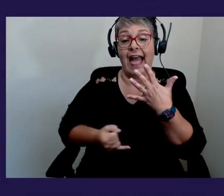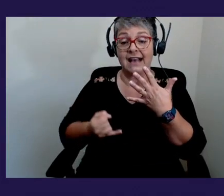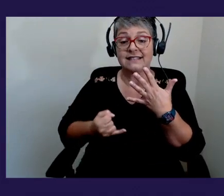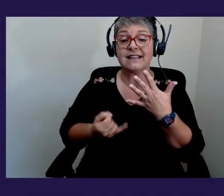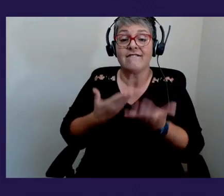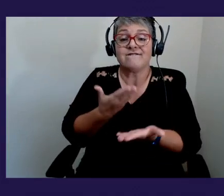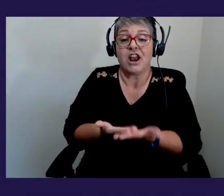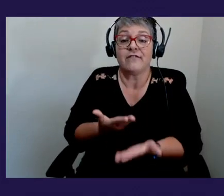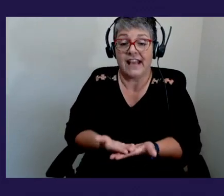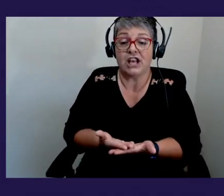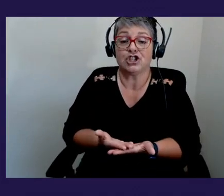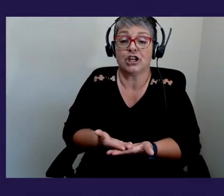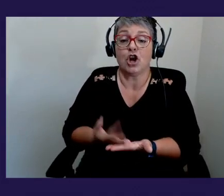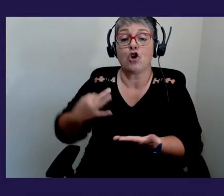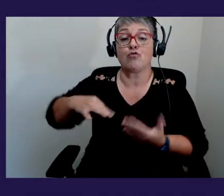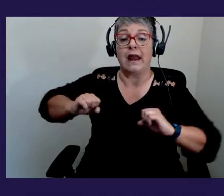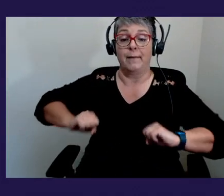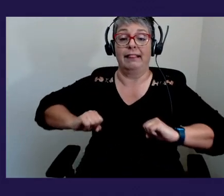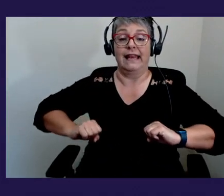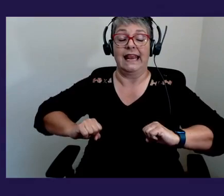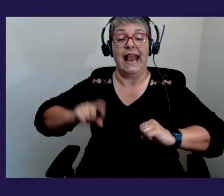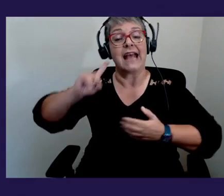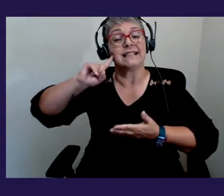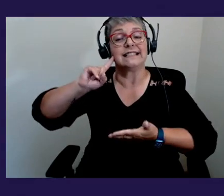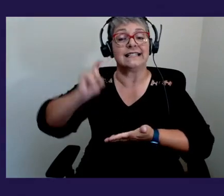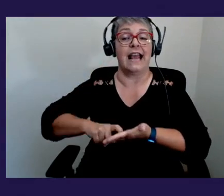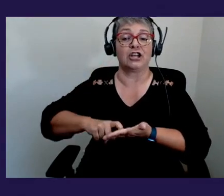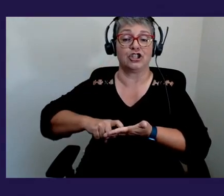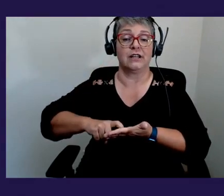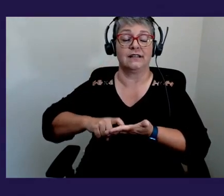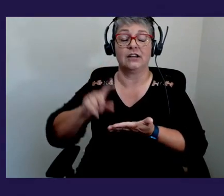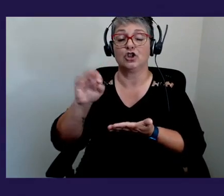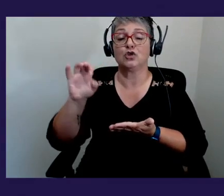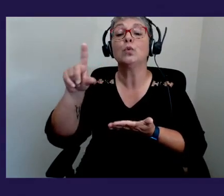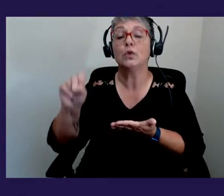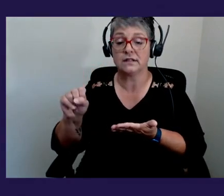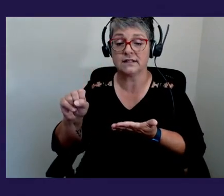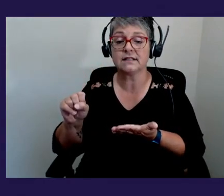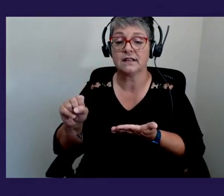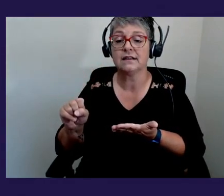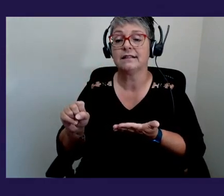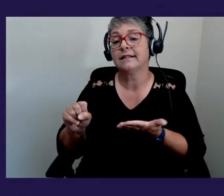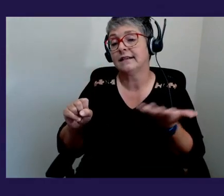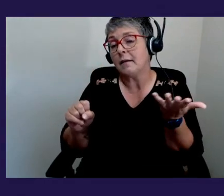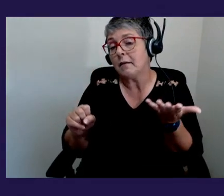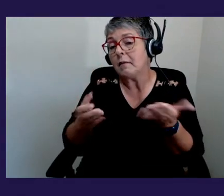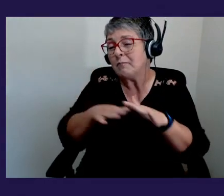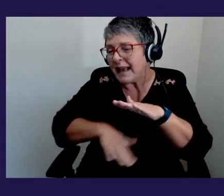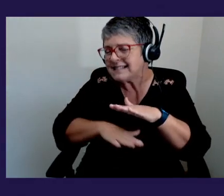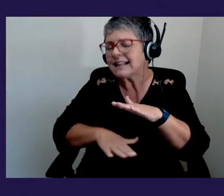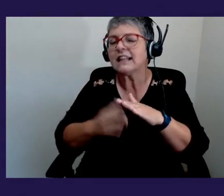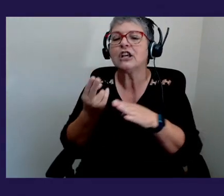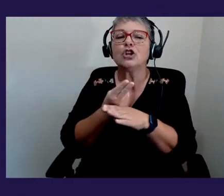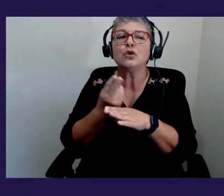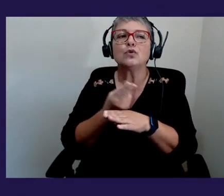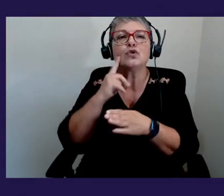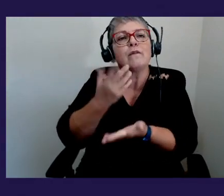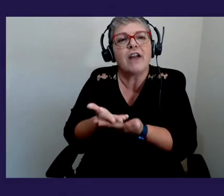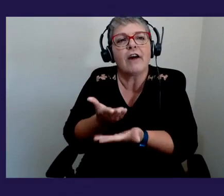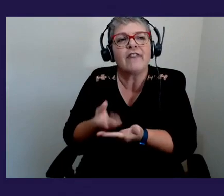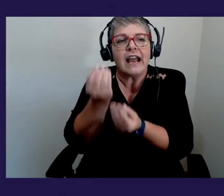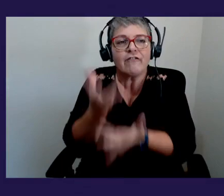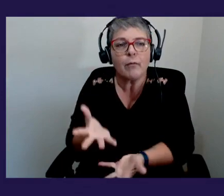verification, credibility, and detection tools. So tools designed to verify information, detect